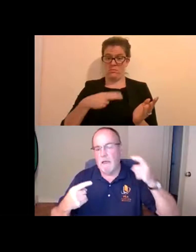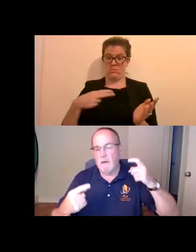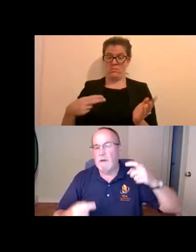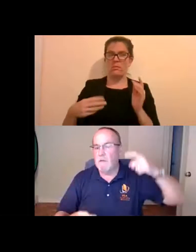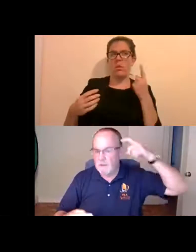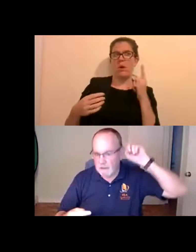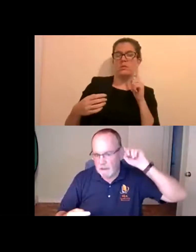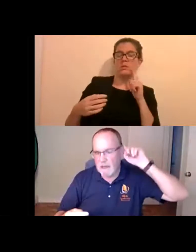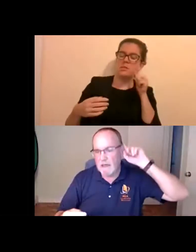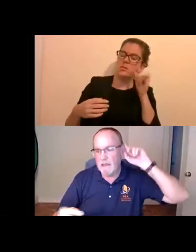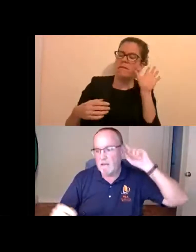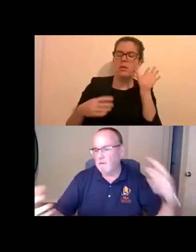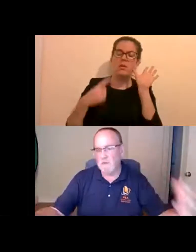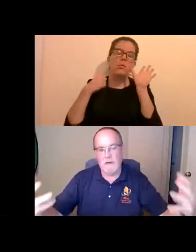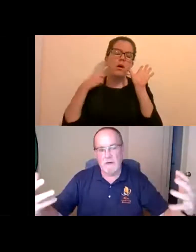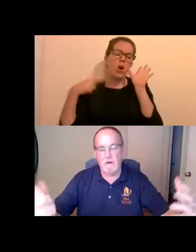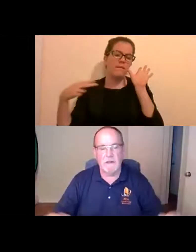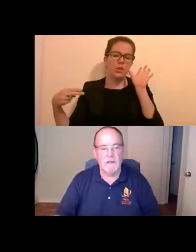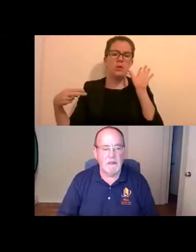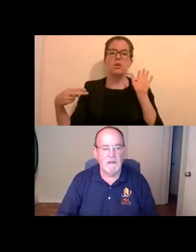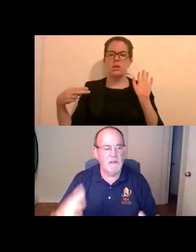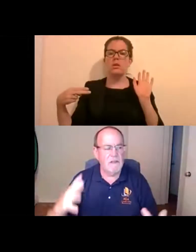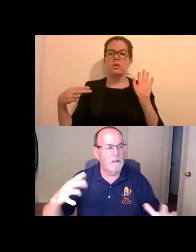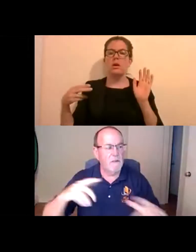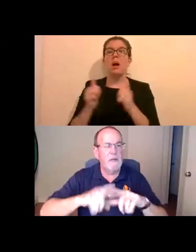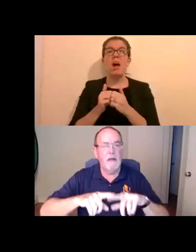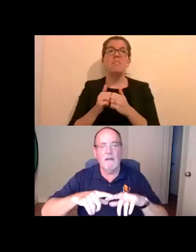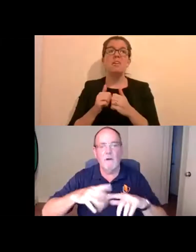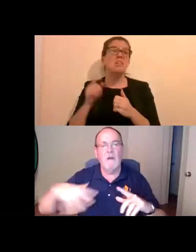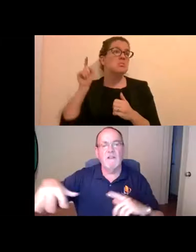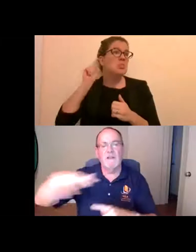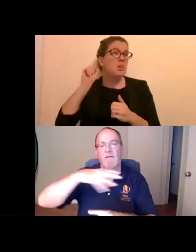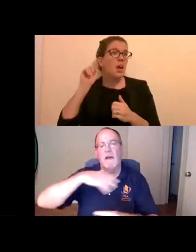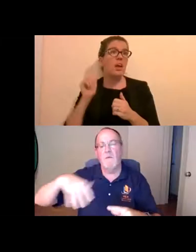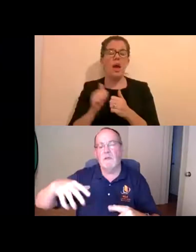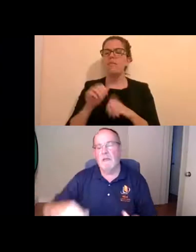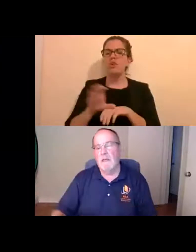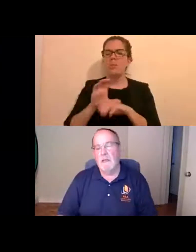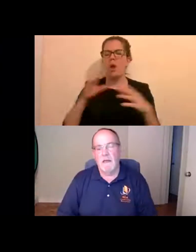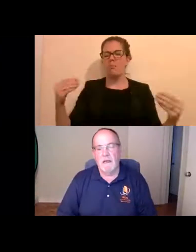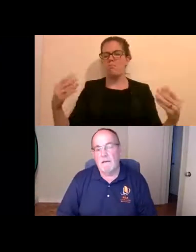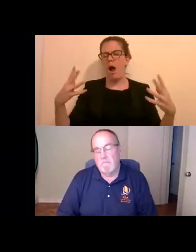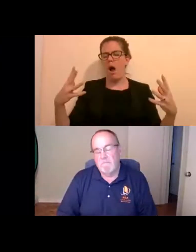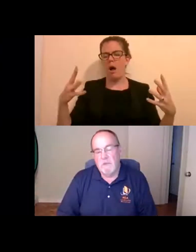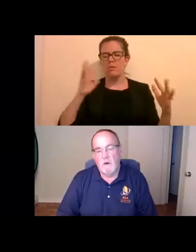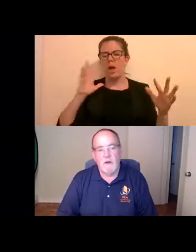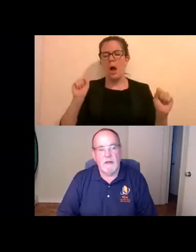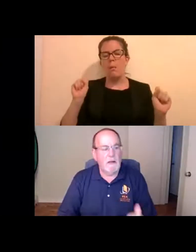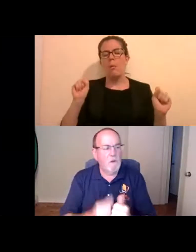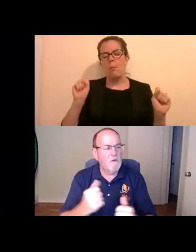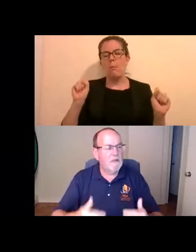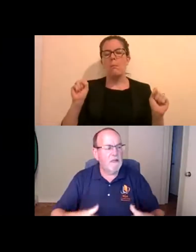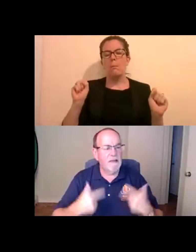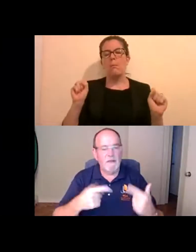in the other, but with a hearing aid and with speakers and just depending on the noise in the environment,